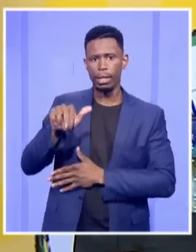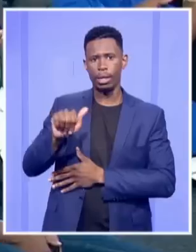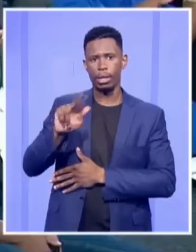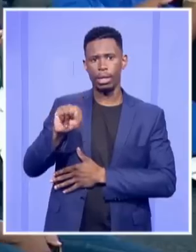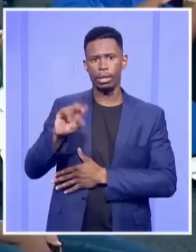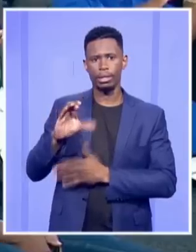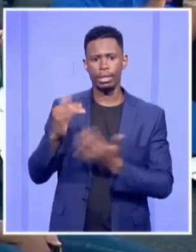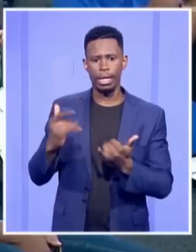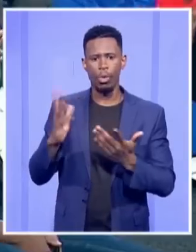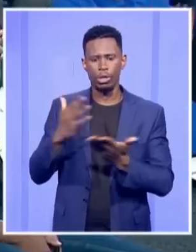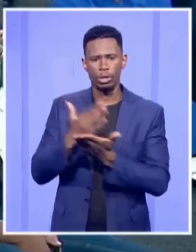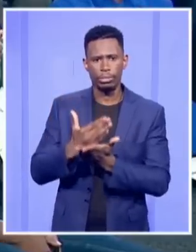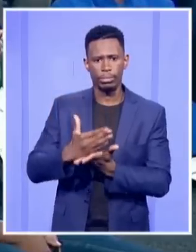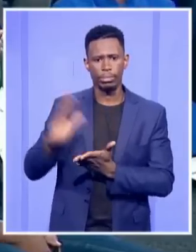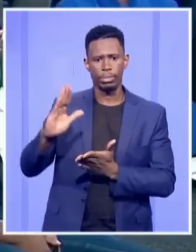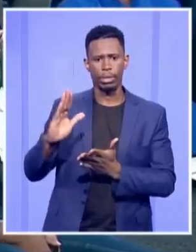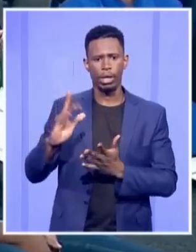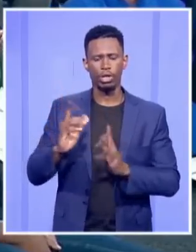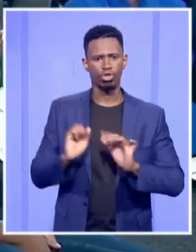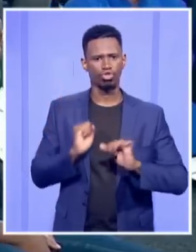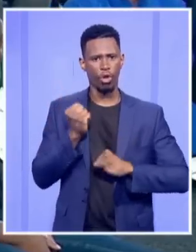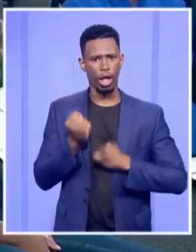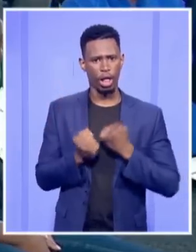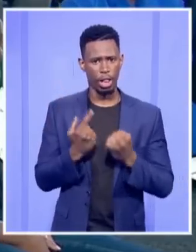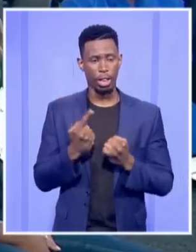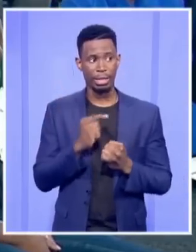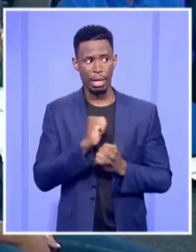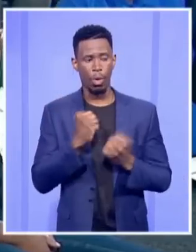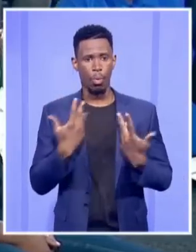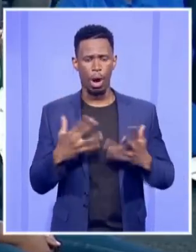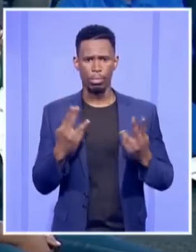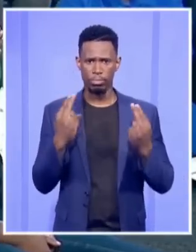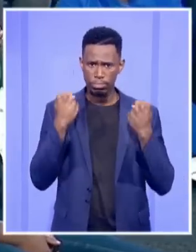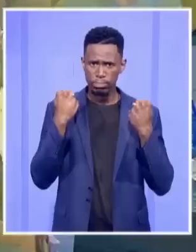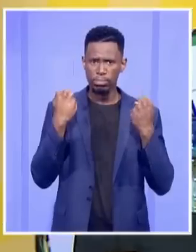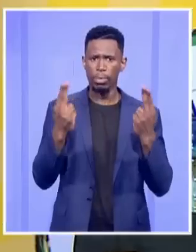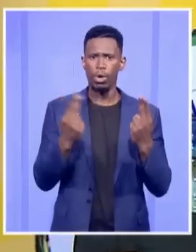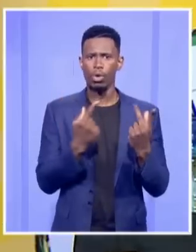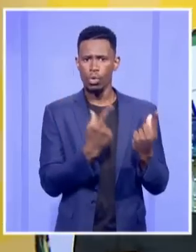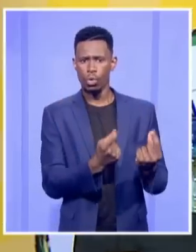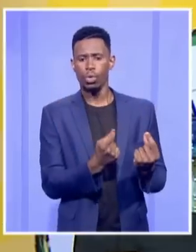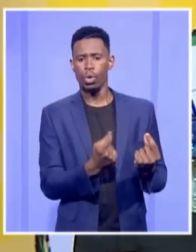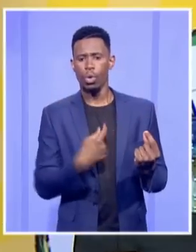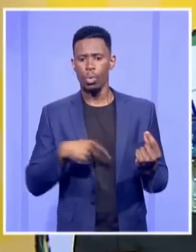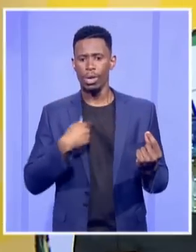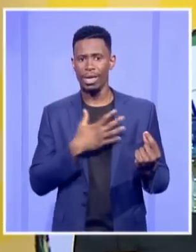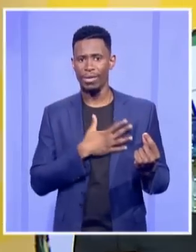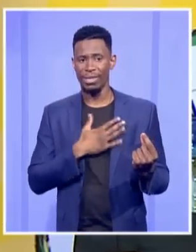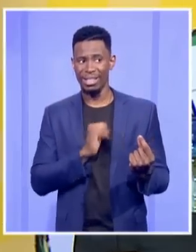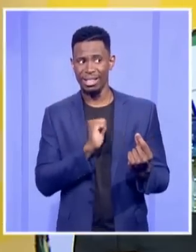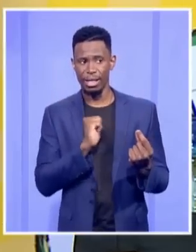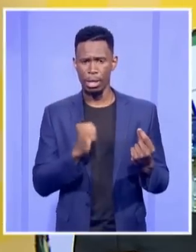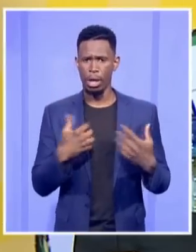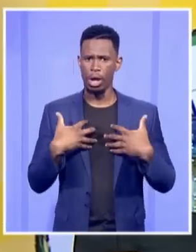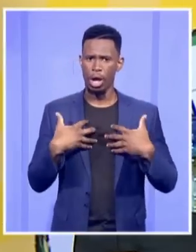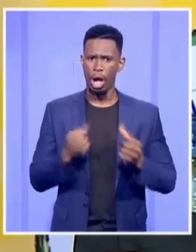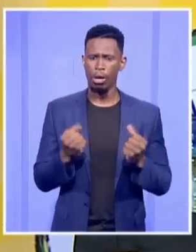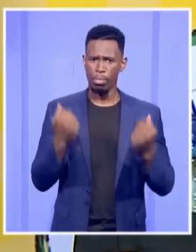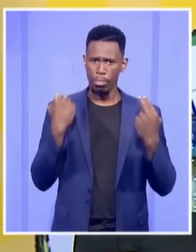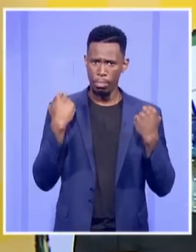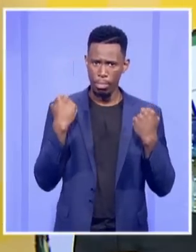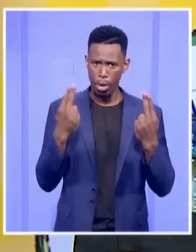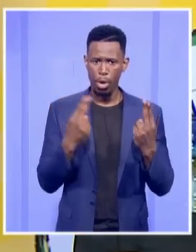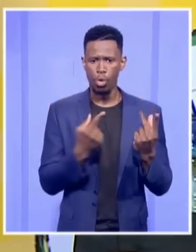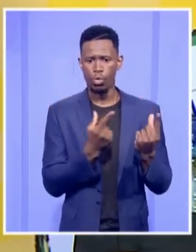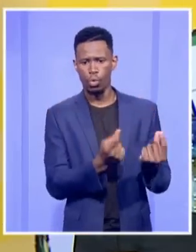struggle. This was a courageous act, and we felt that it is this act of courage that must continue